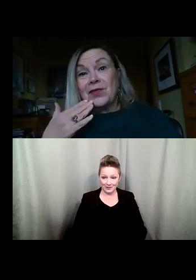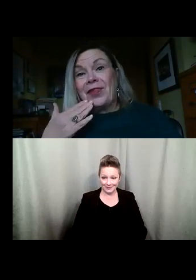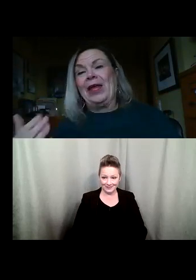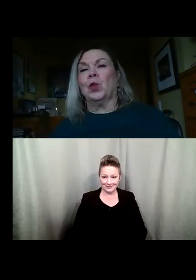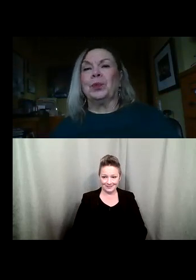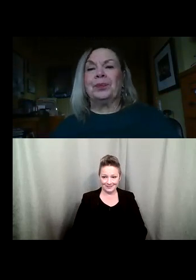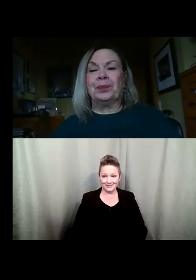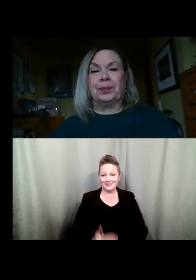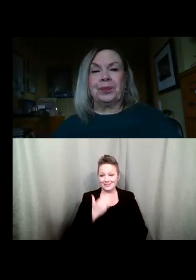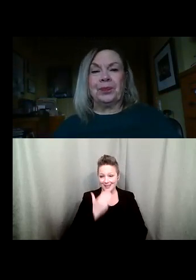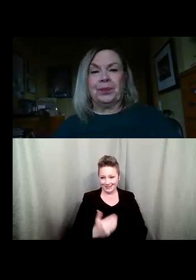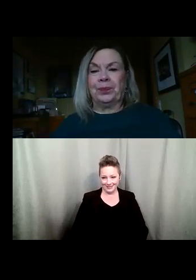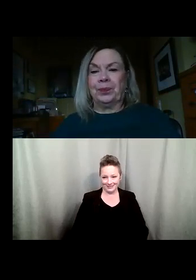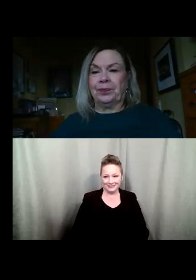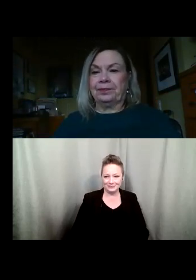Thank you.